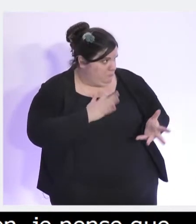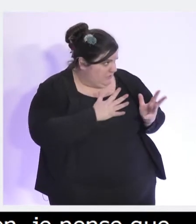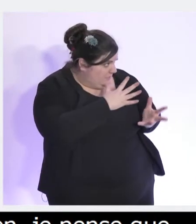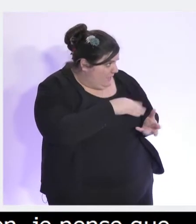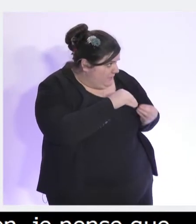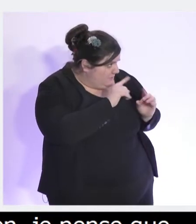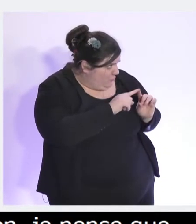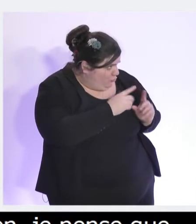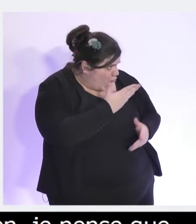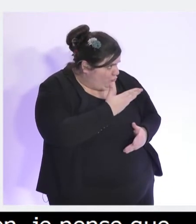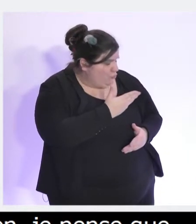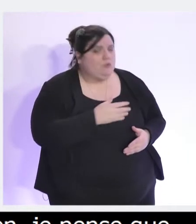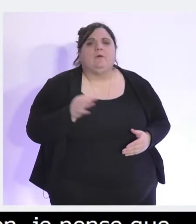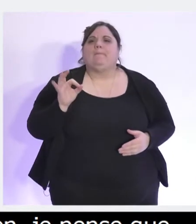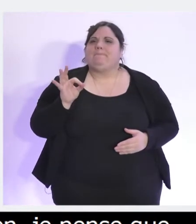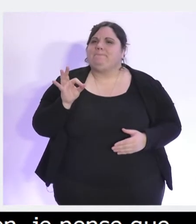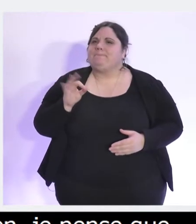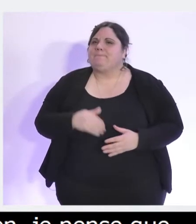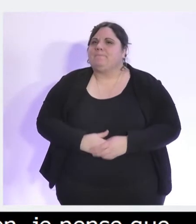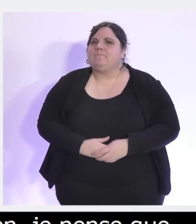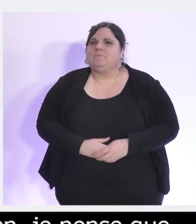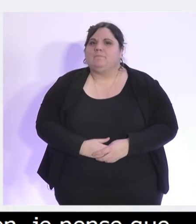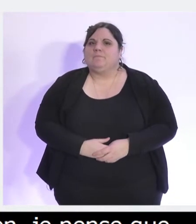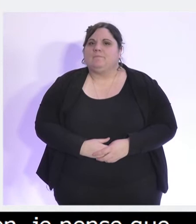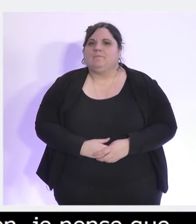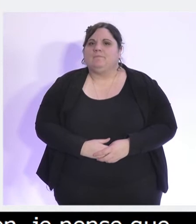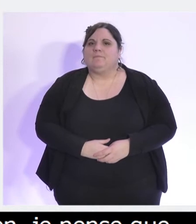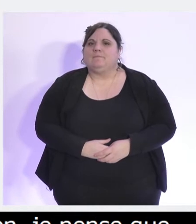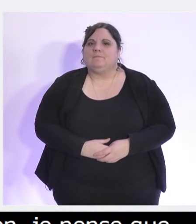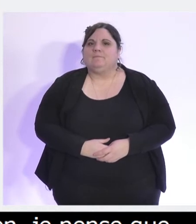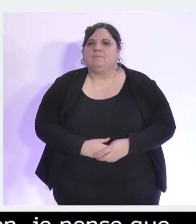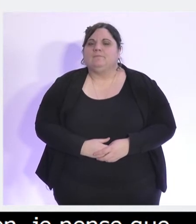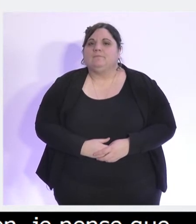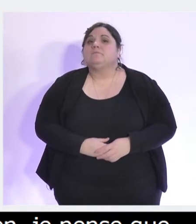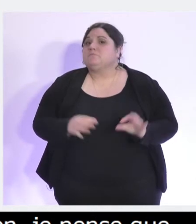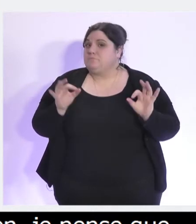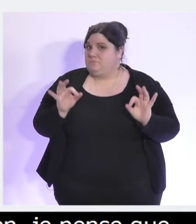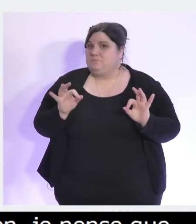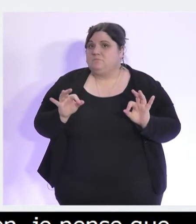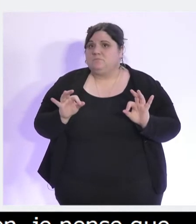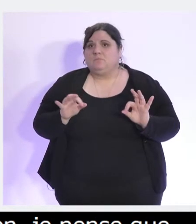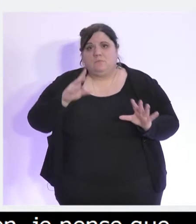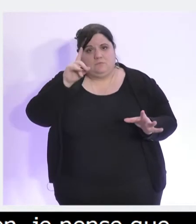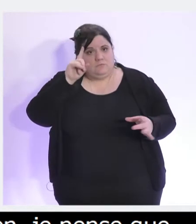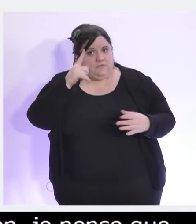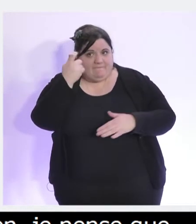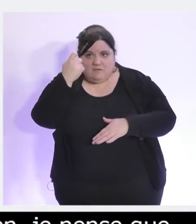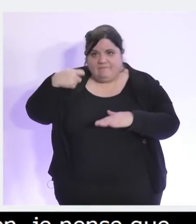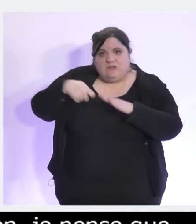currently preparing. In terms of funding, we are saying that funds can be